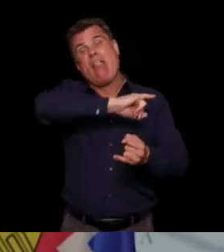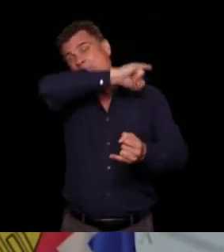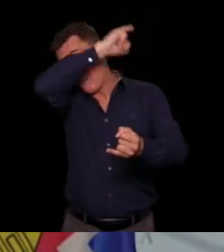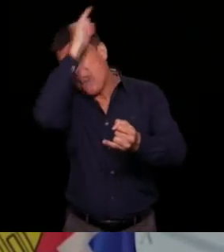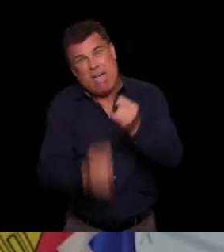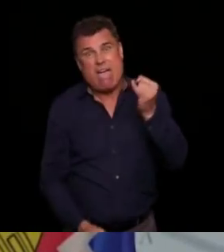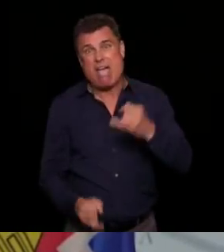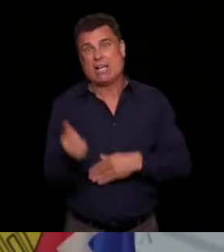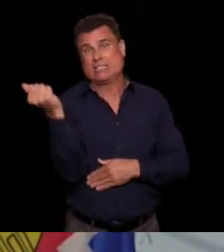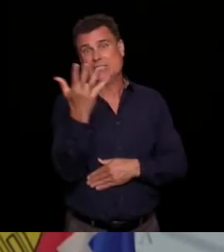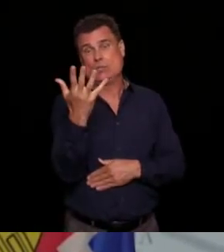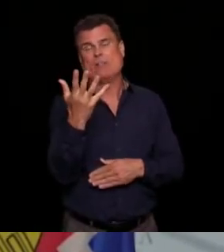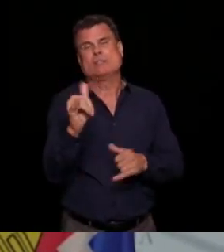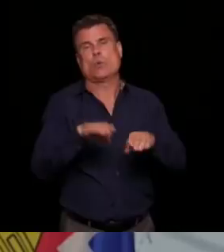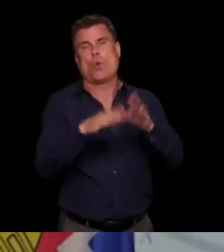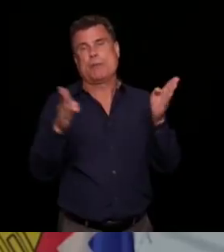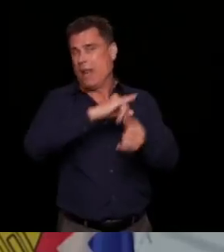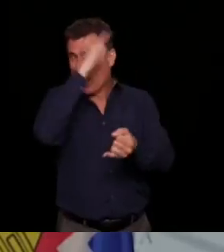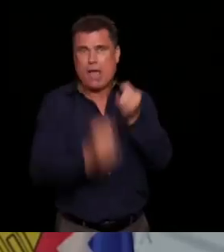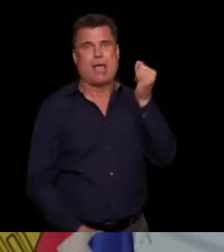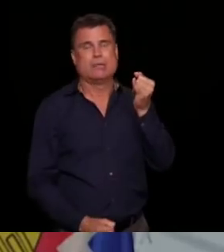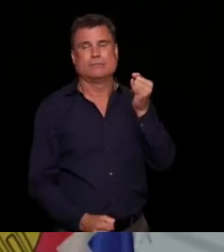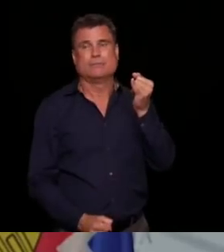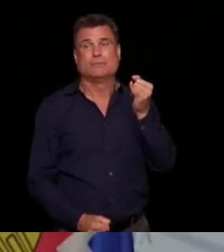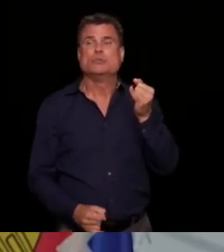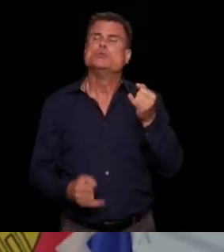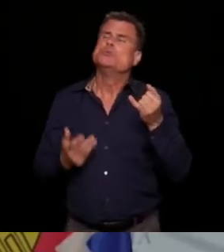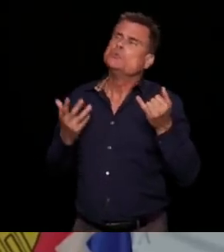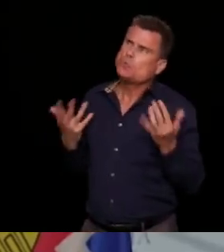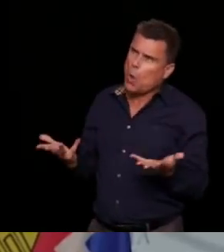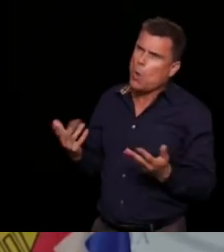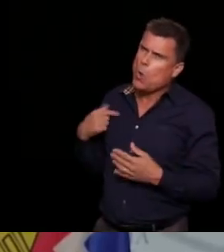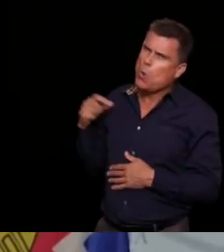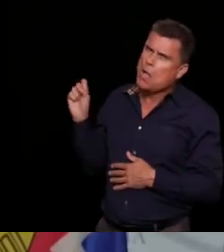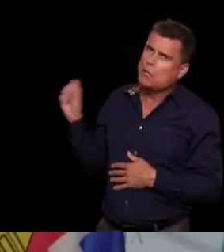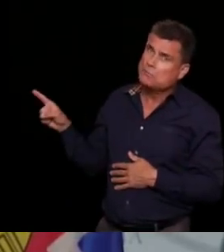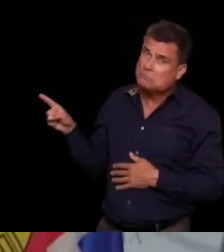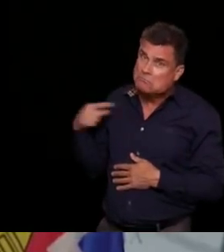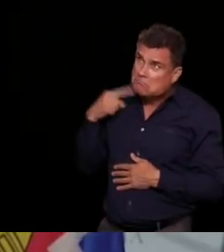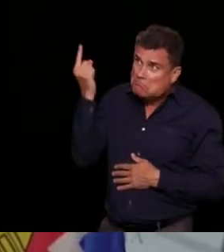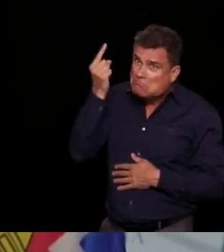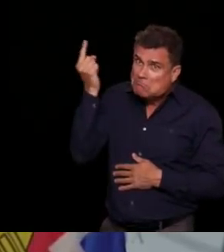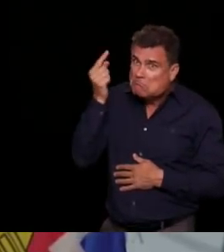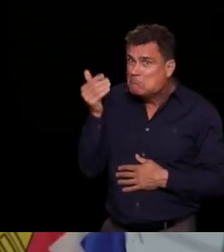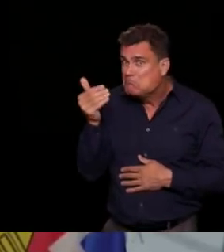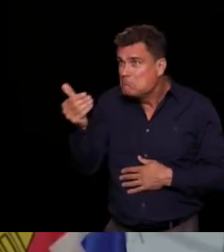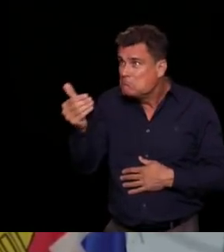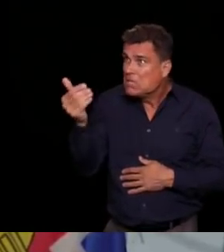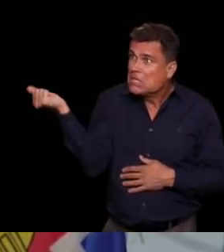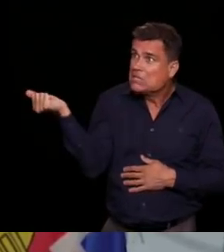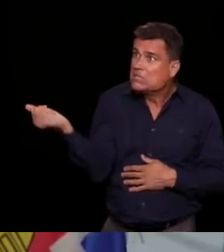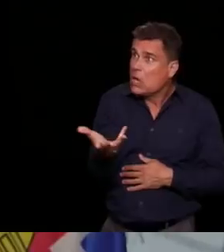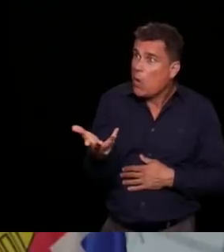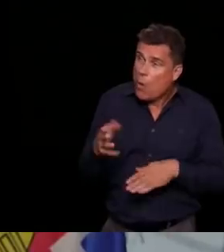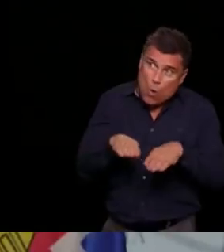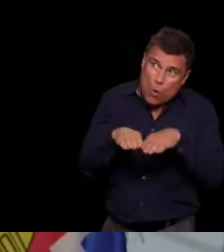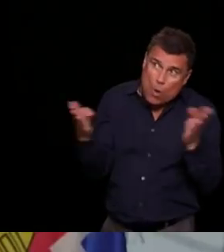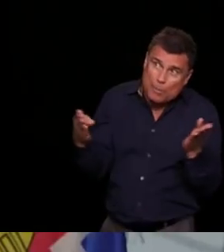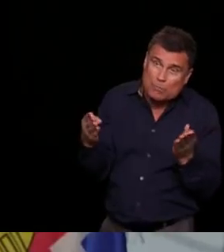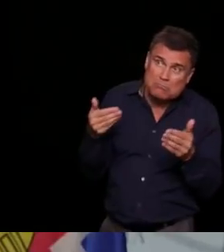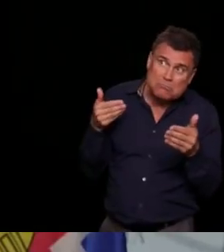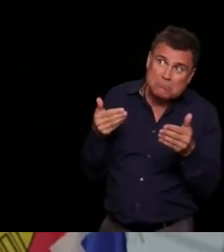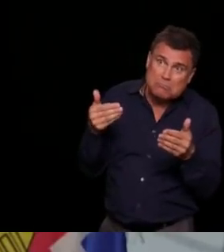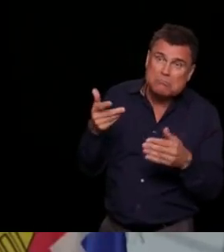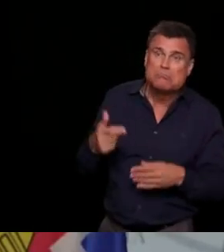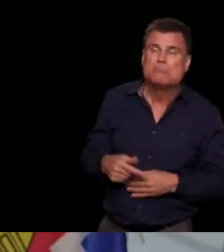how likely is it that casinos will reopen soon? Well, I think I will leave the likelihood to Minister Dix, but one thing, if I